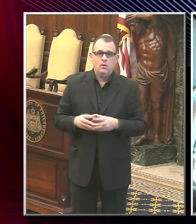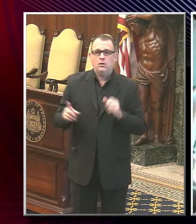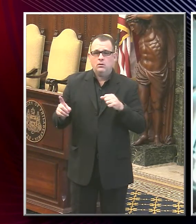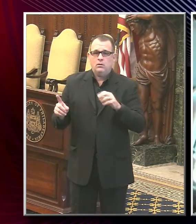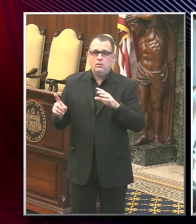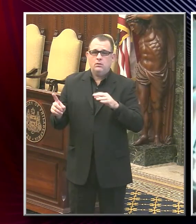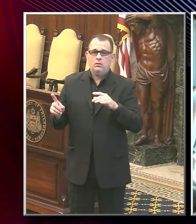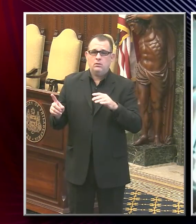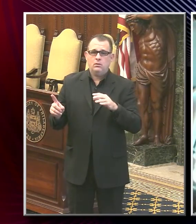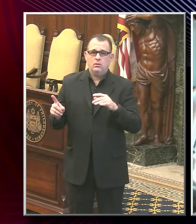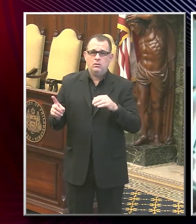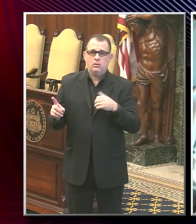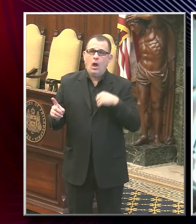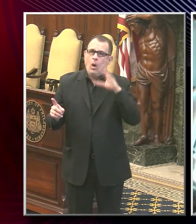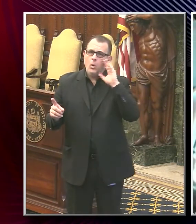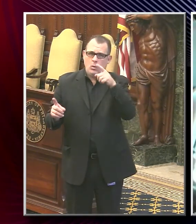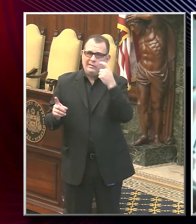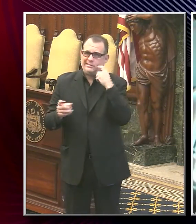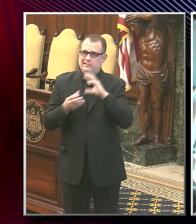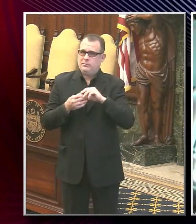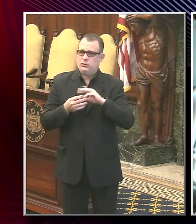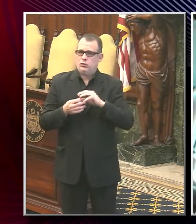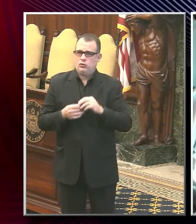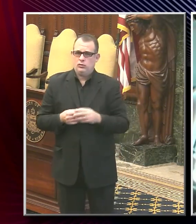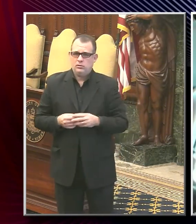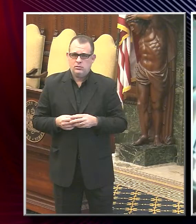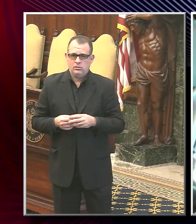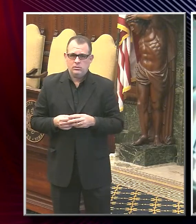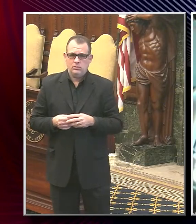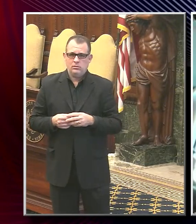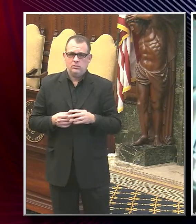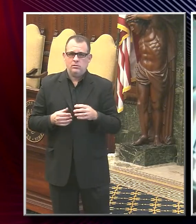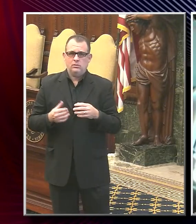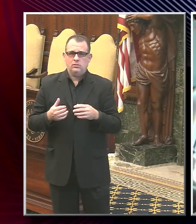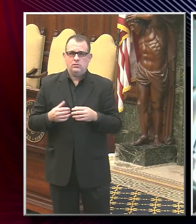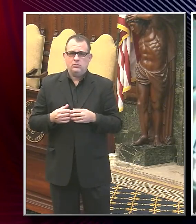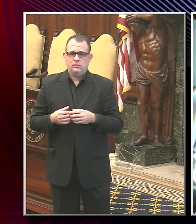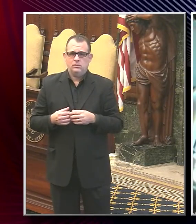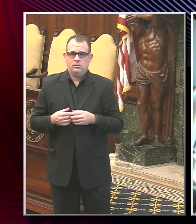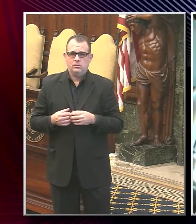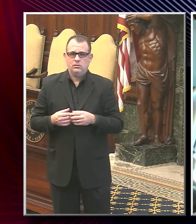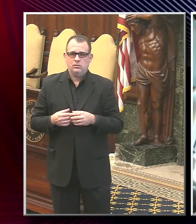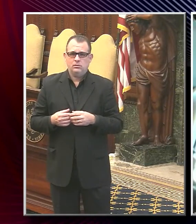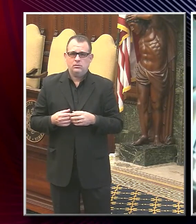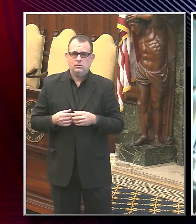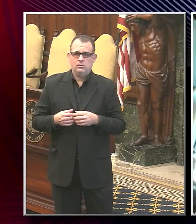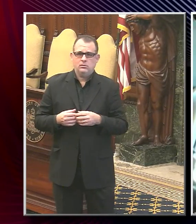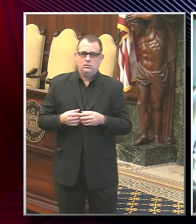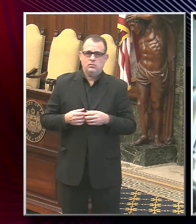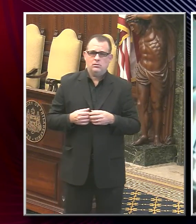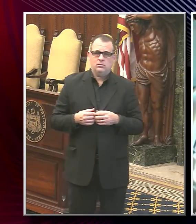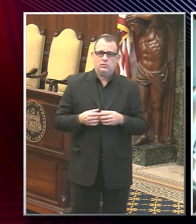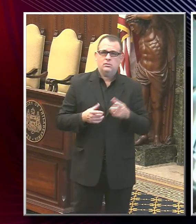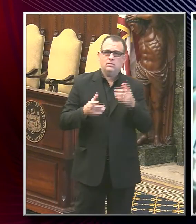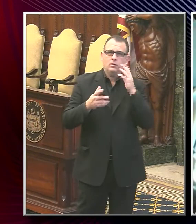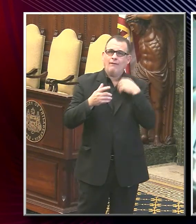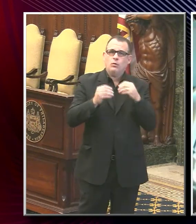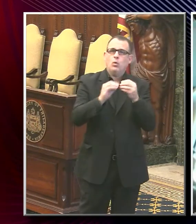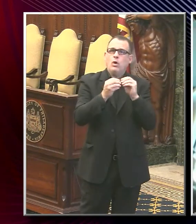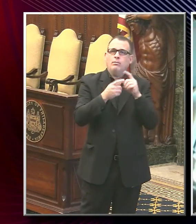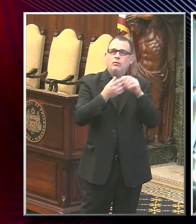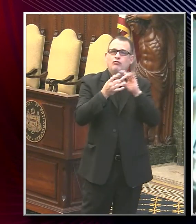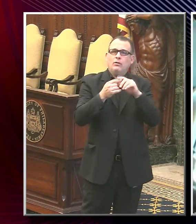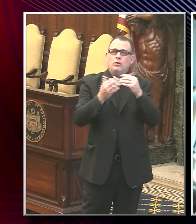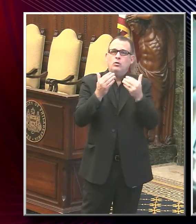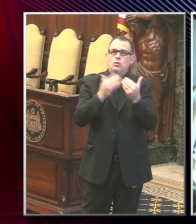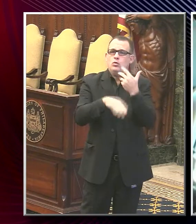Dr. Farley, that you didn't have any numbers about the early vaccines, but you did have numbers about what you expect by